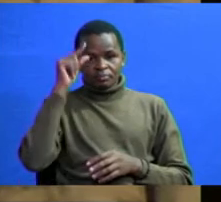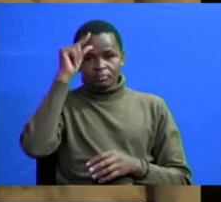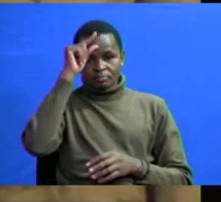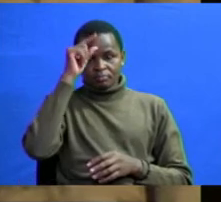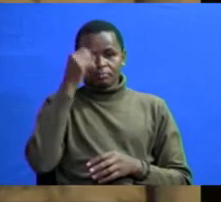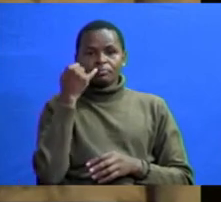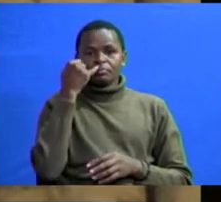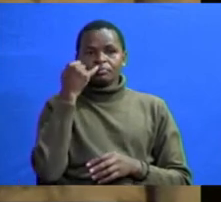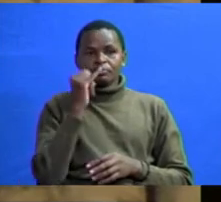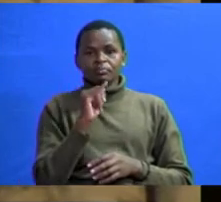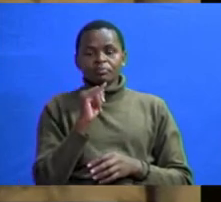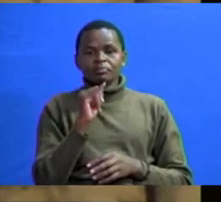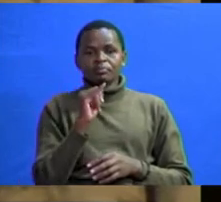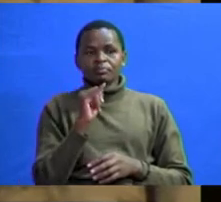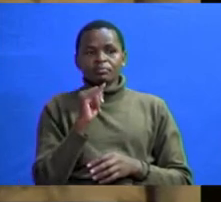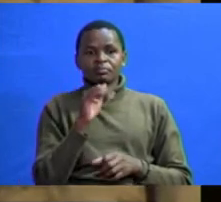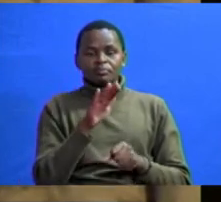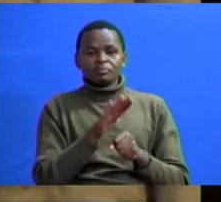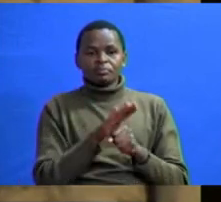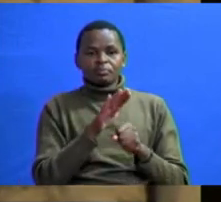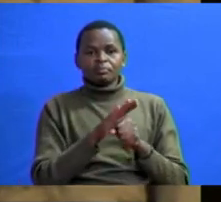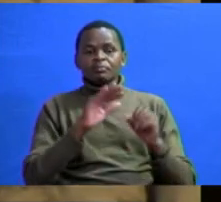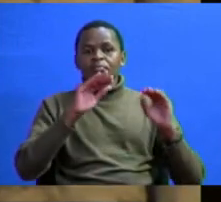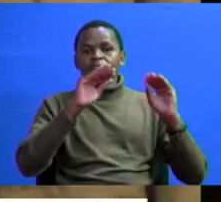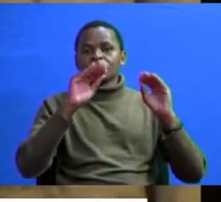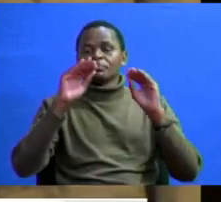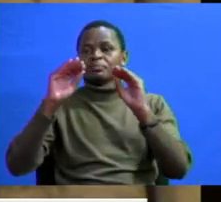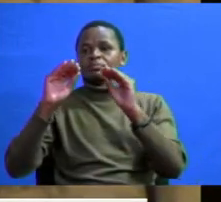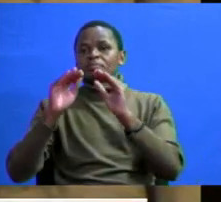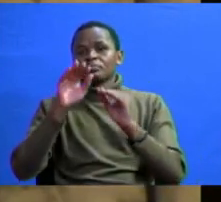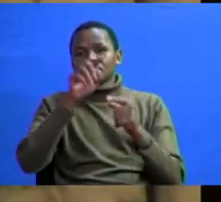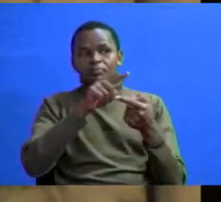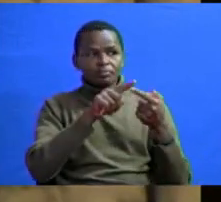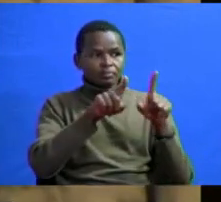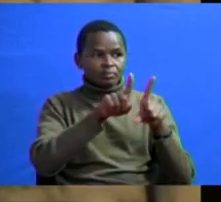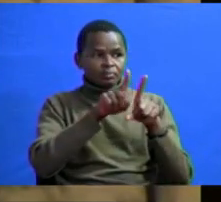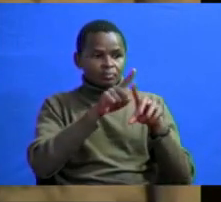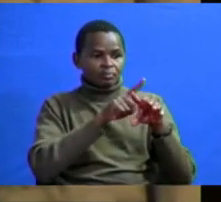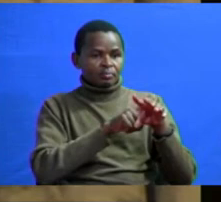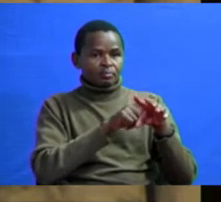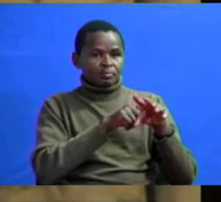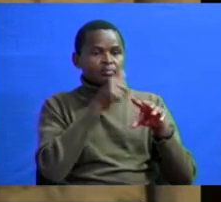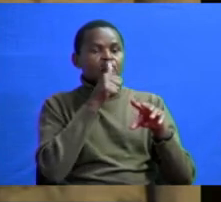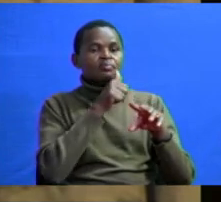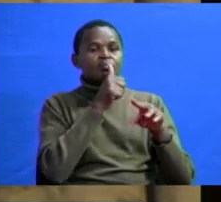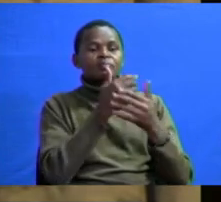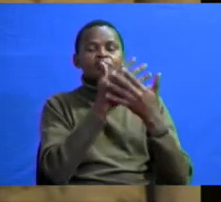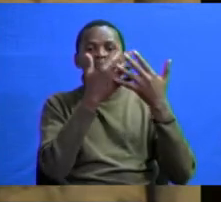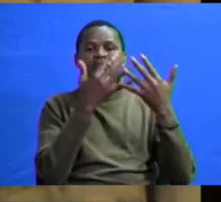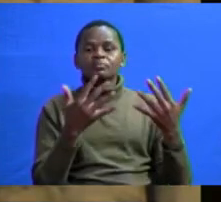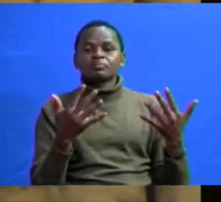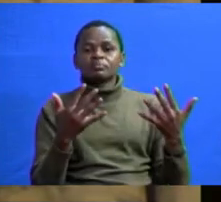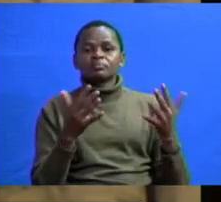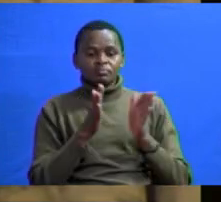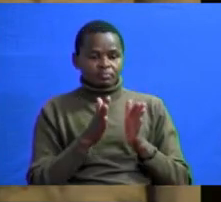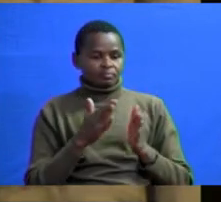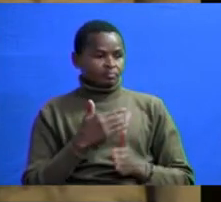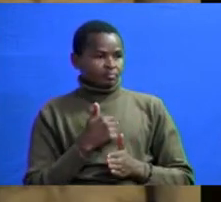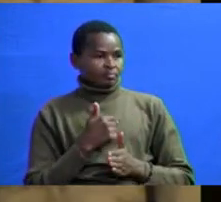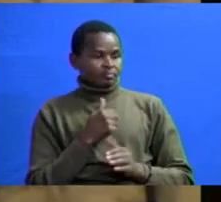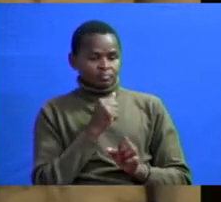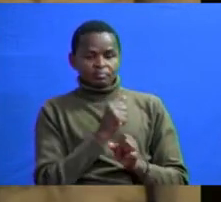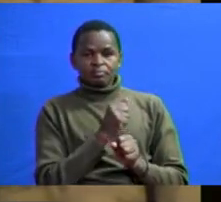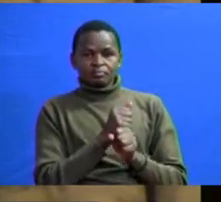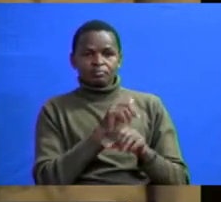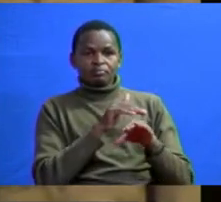is doing a lot of sensitization. But at the same time, we have private facilities. Personally, I work